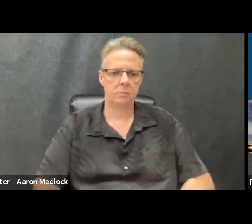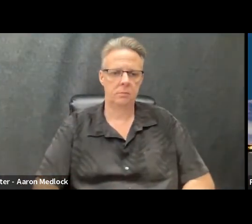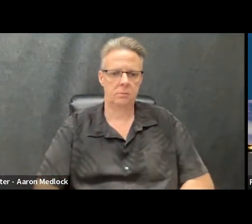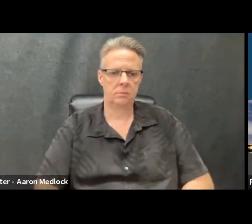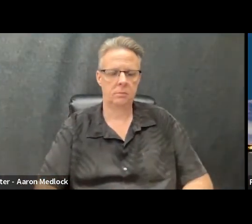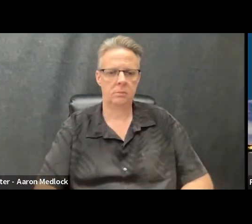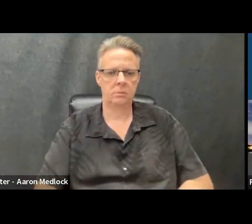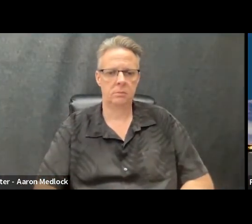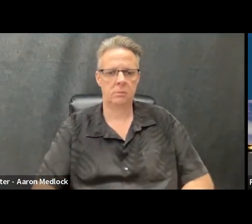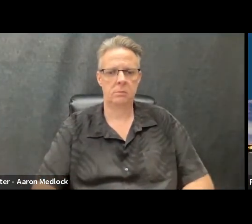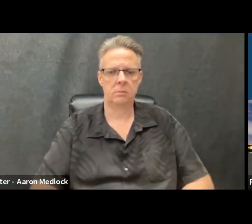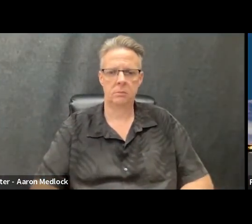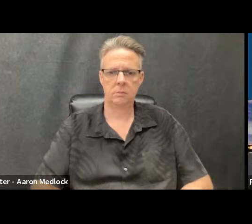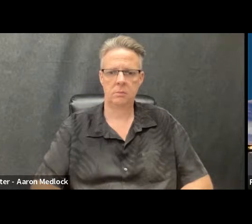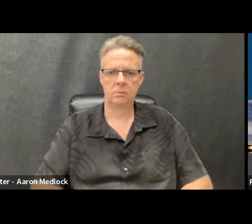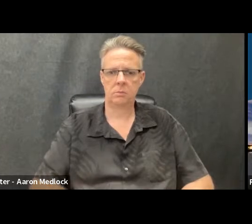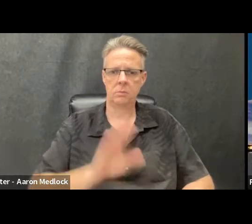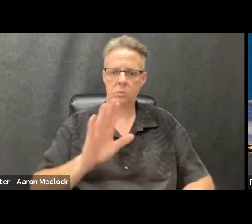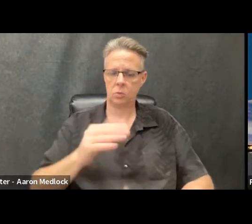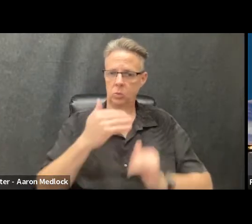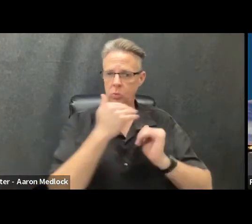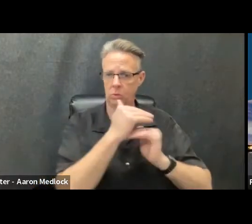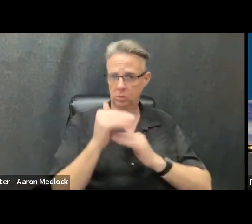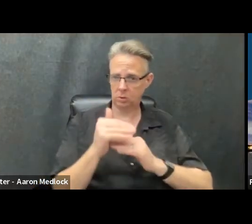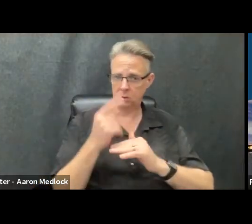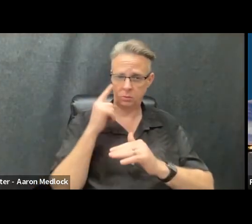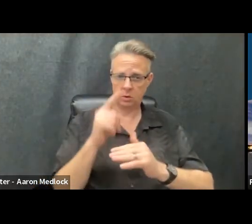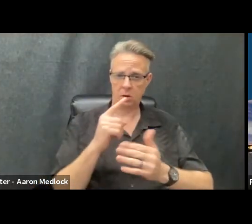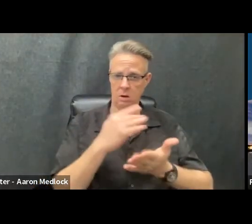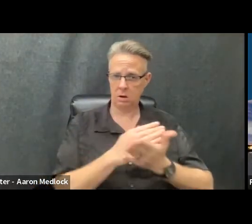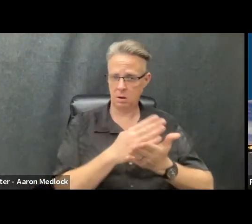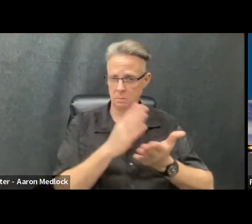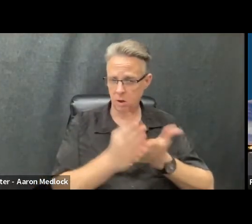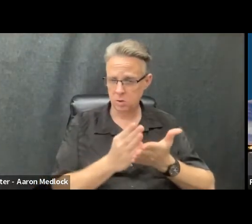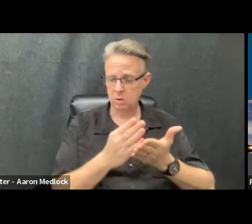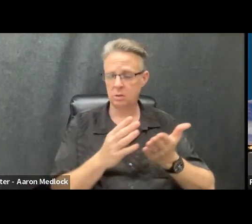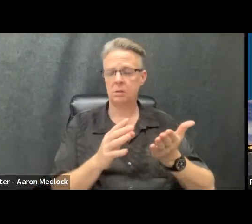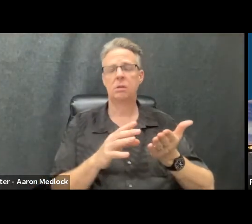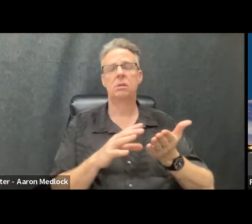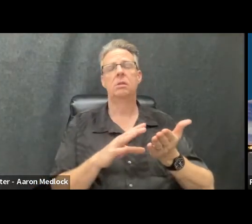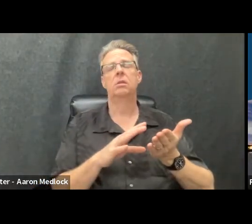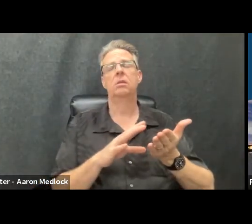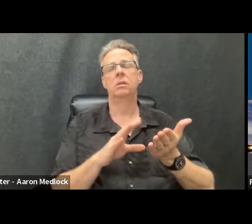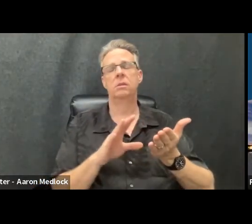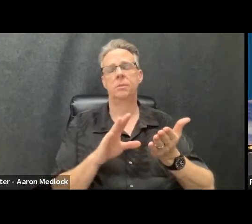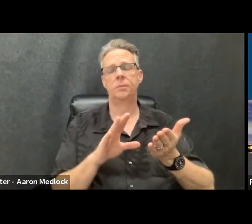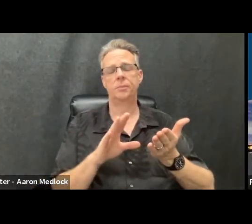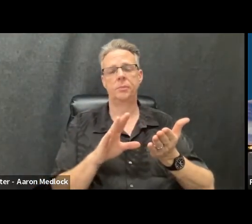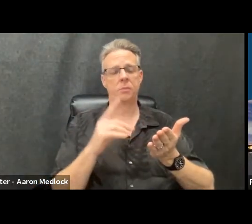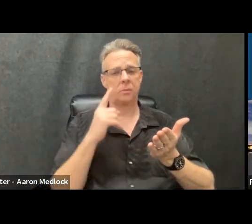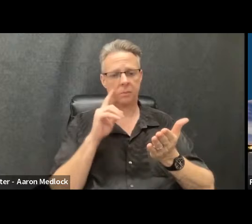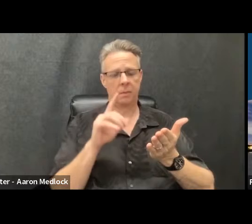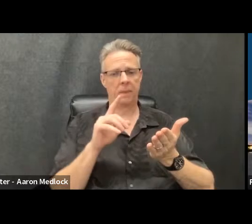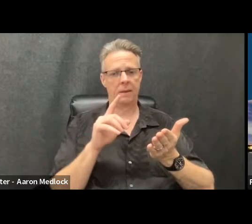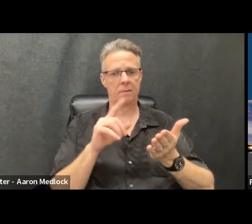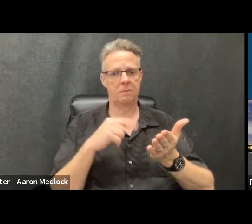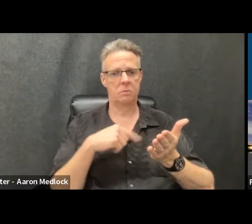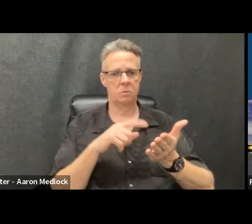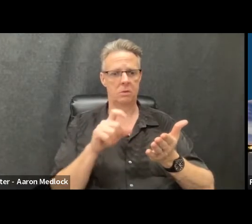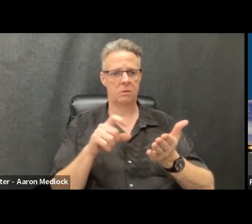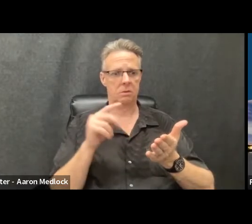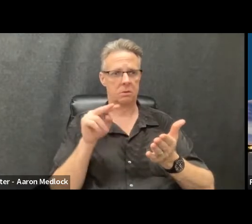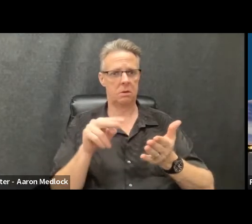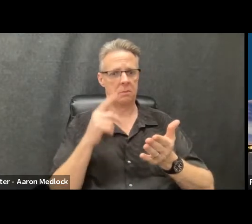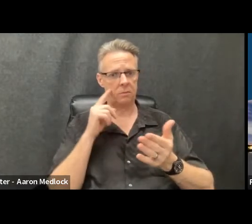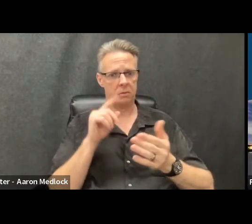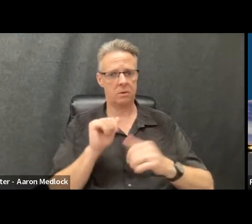restrictions primarily budget and kind of footprint, the need to exercise eminent domain